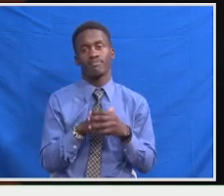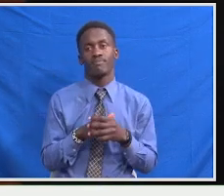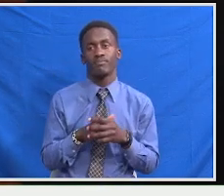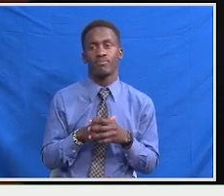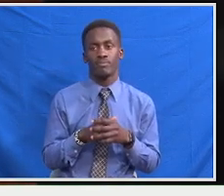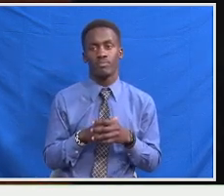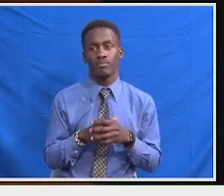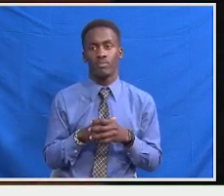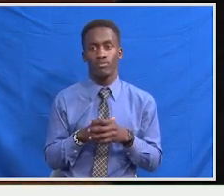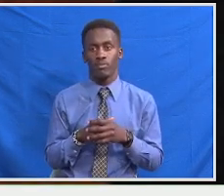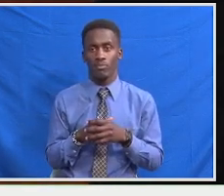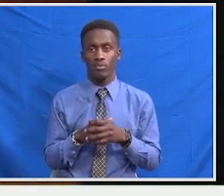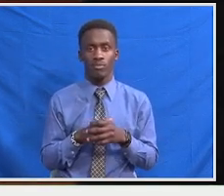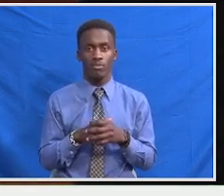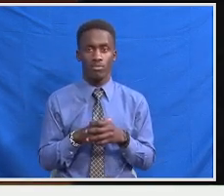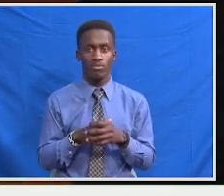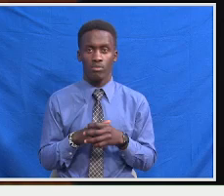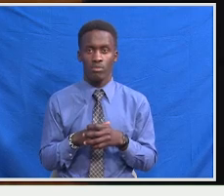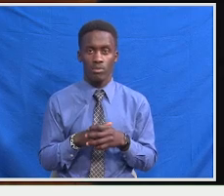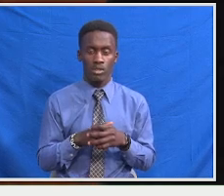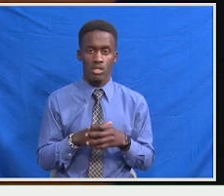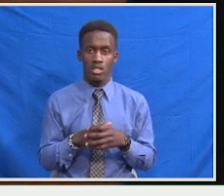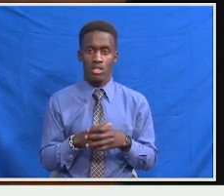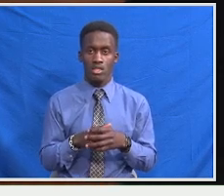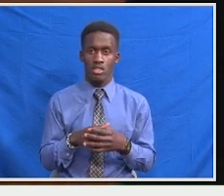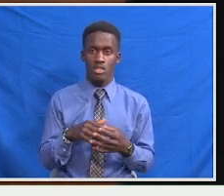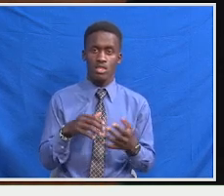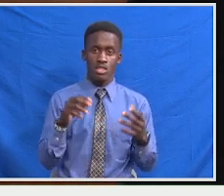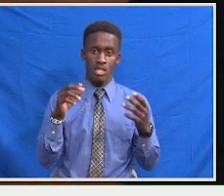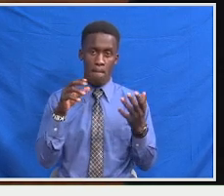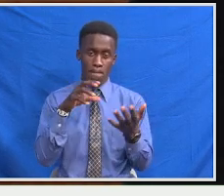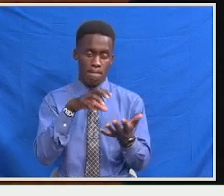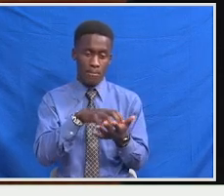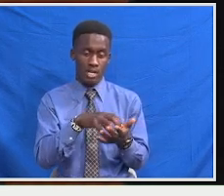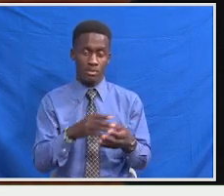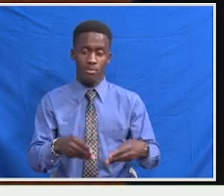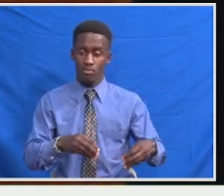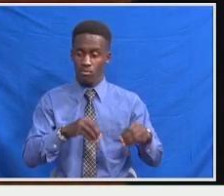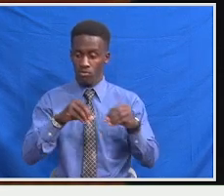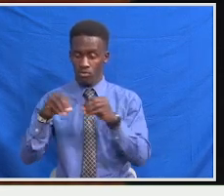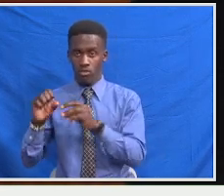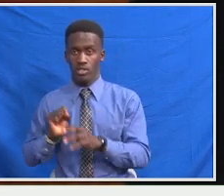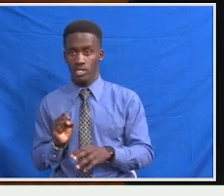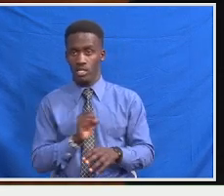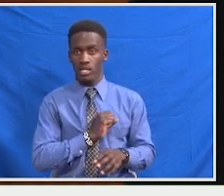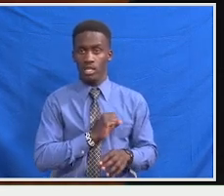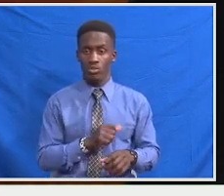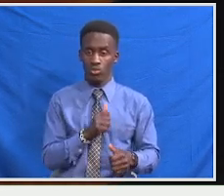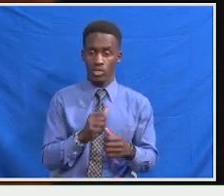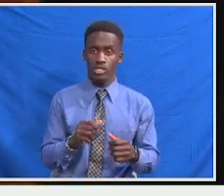And under that, my lord, the matter has since been referred to the Senate. And a Gazette notice, my lord,